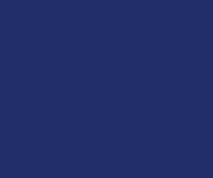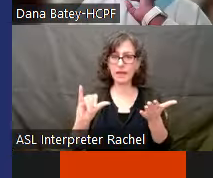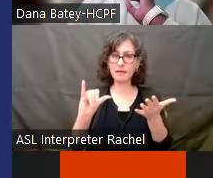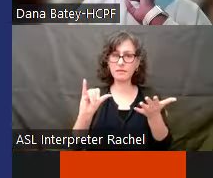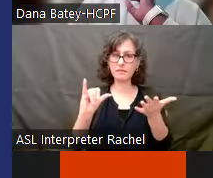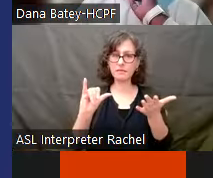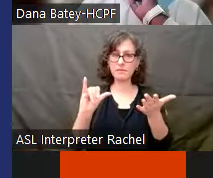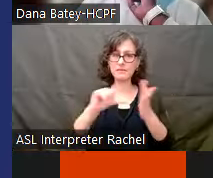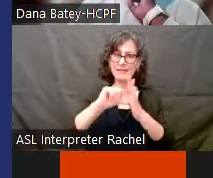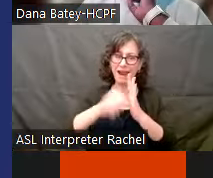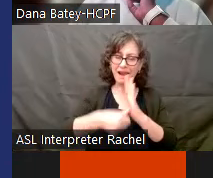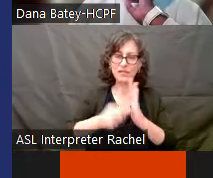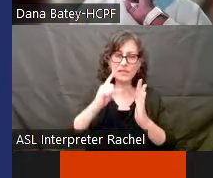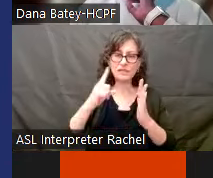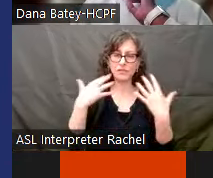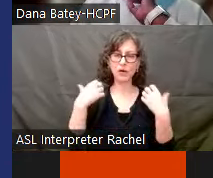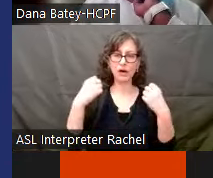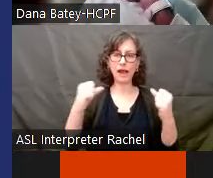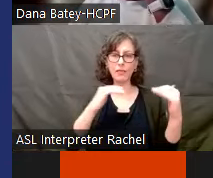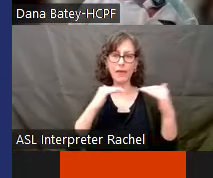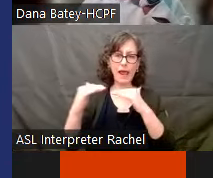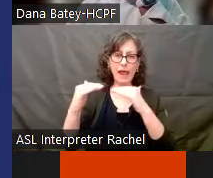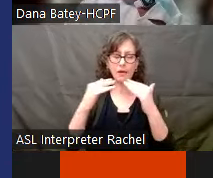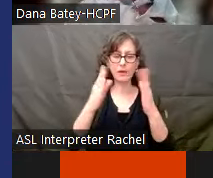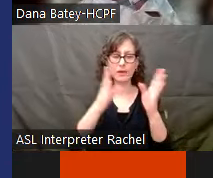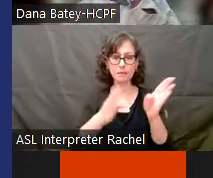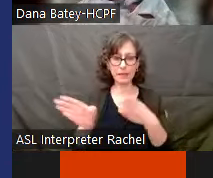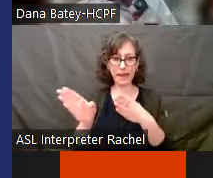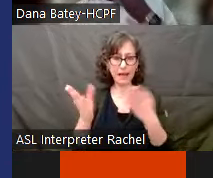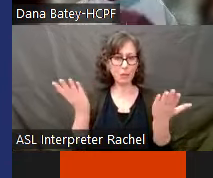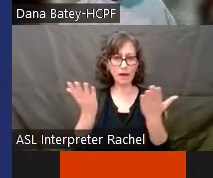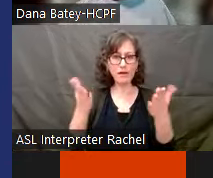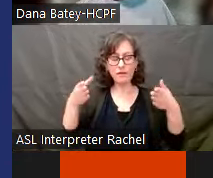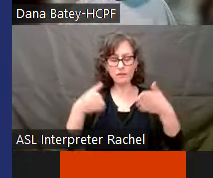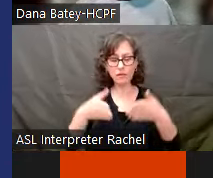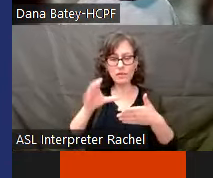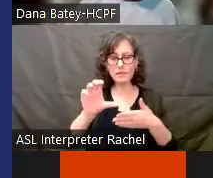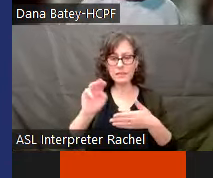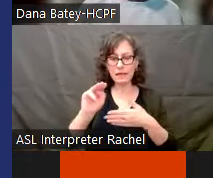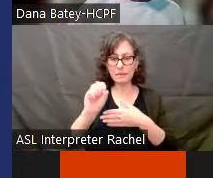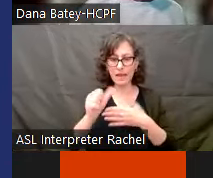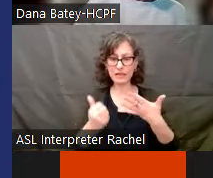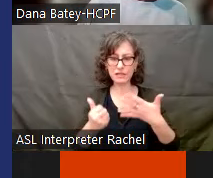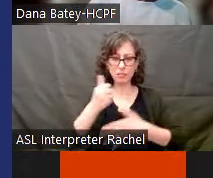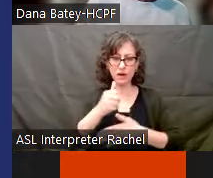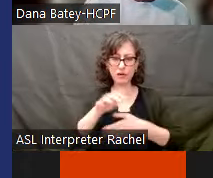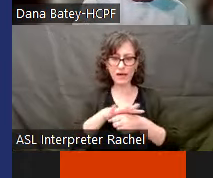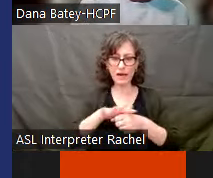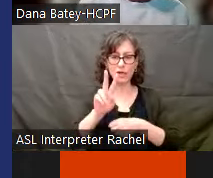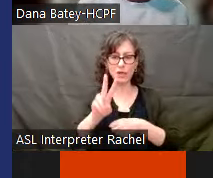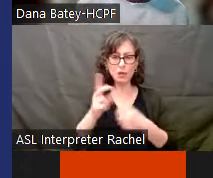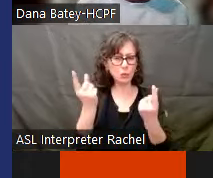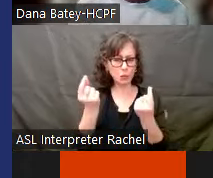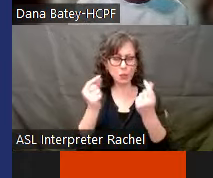the emphasis on our health equity plan is to focus on CMS priority area 2 to really assess